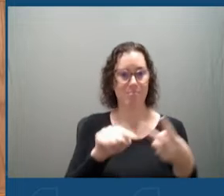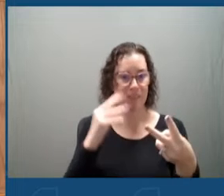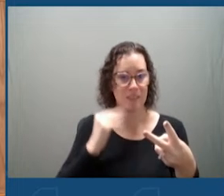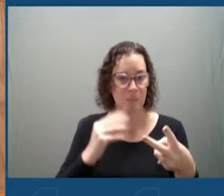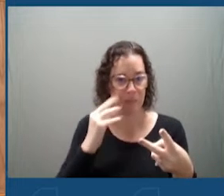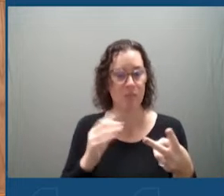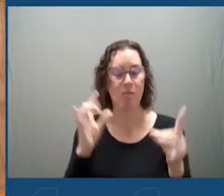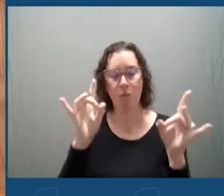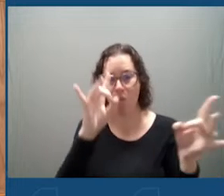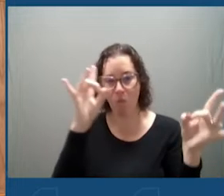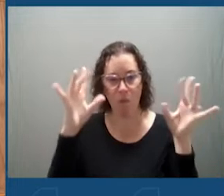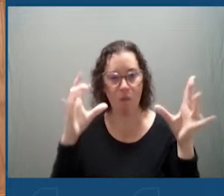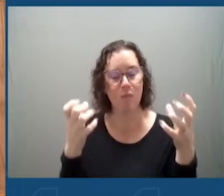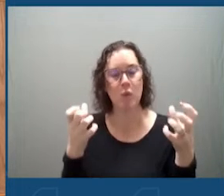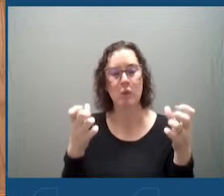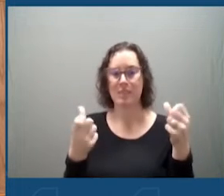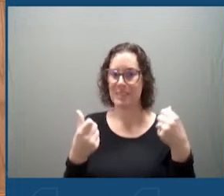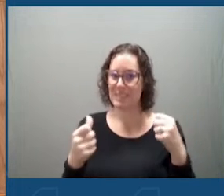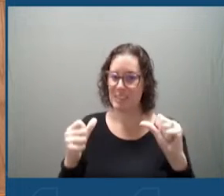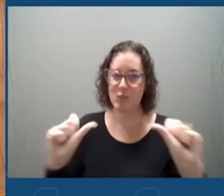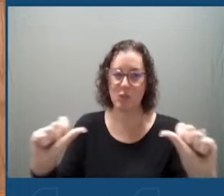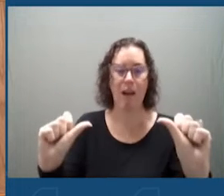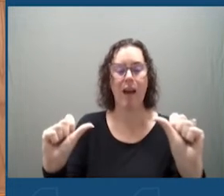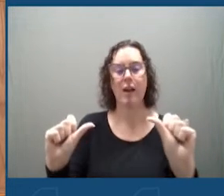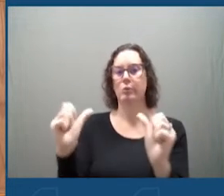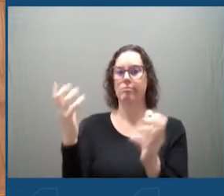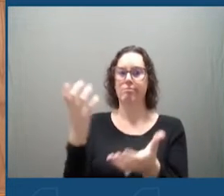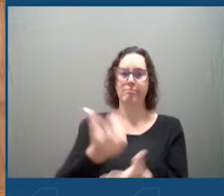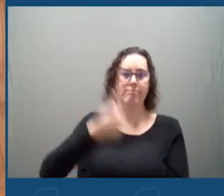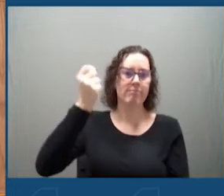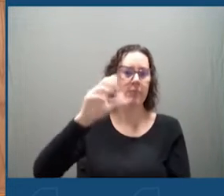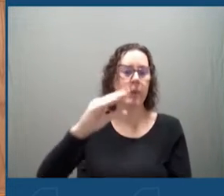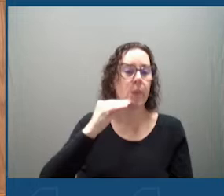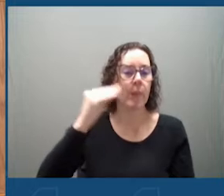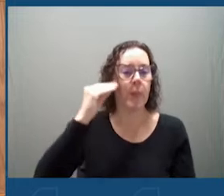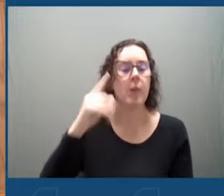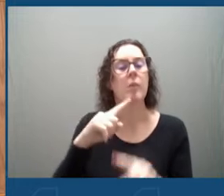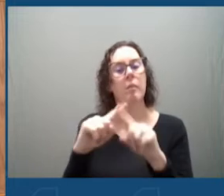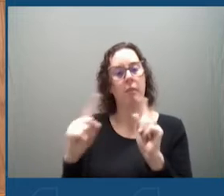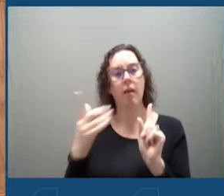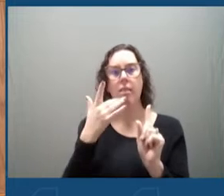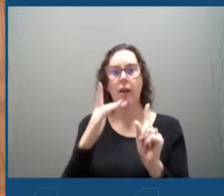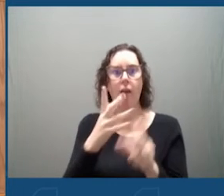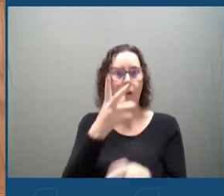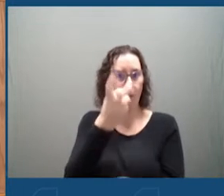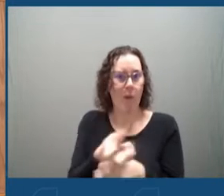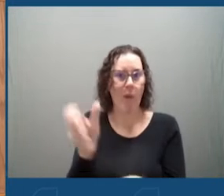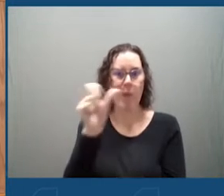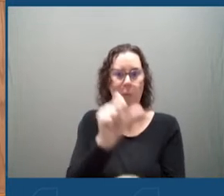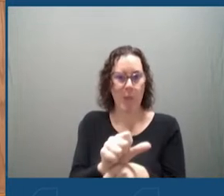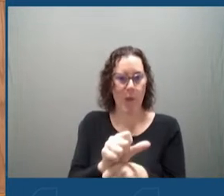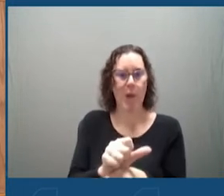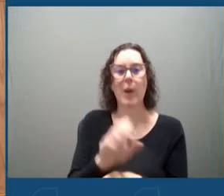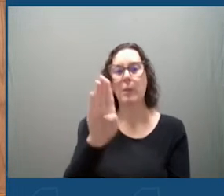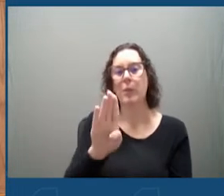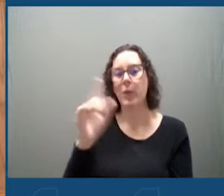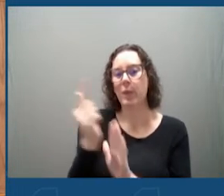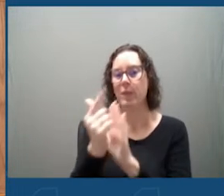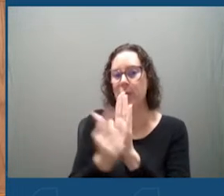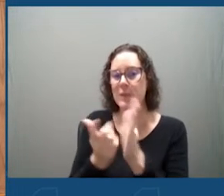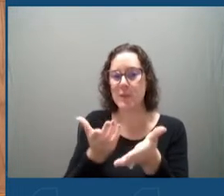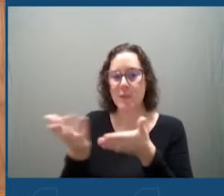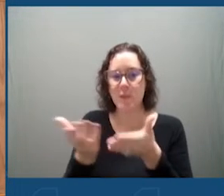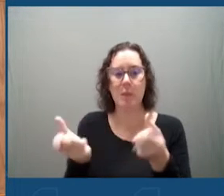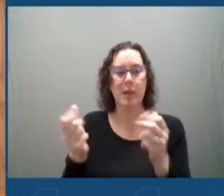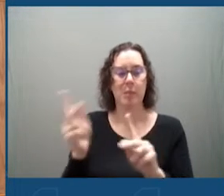home. Thankfully, after a lot of hard work and with the support of Jennifer Eisenberg and Brooklyn Legal Services, and I am an